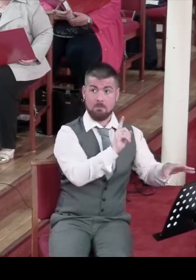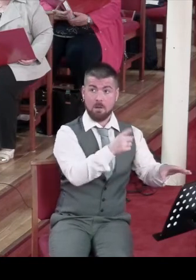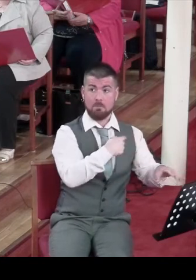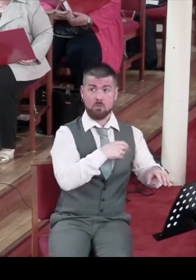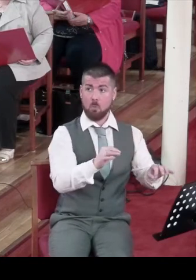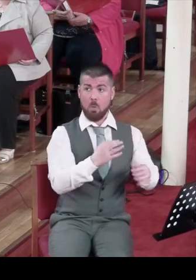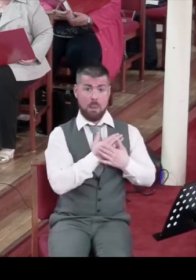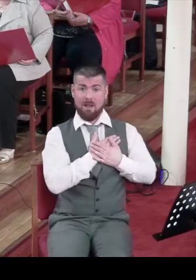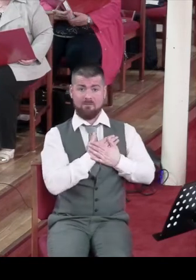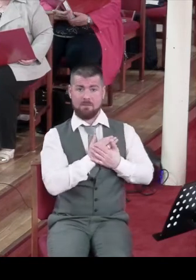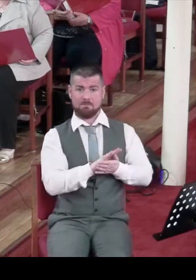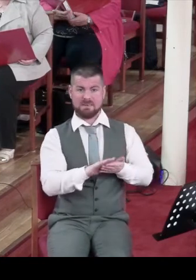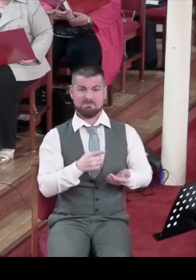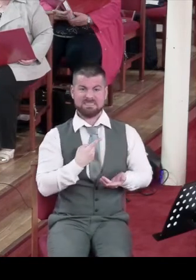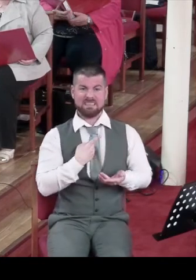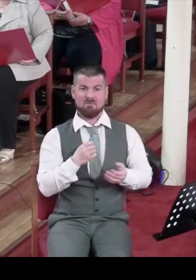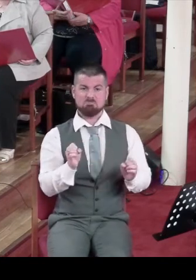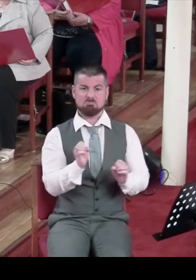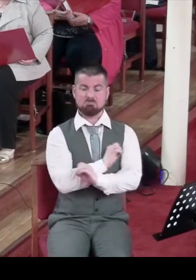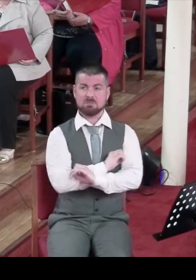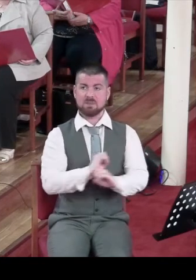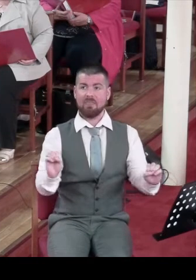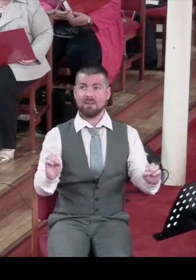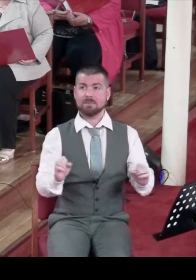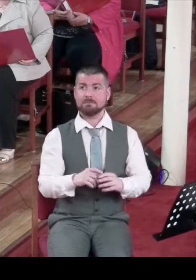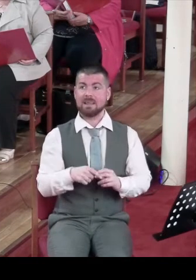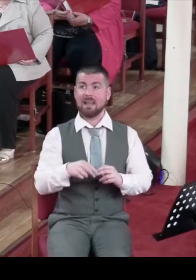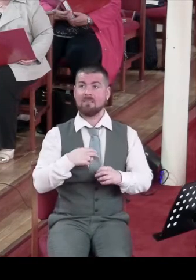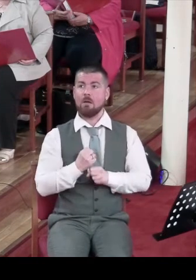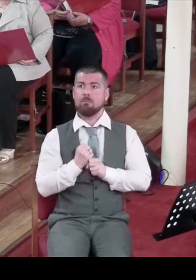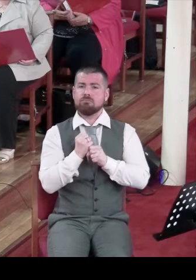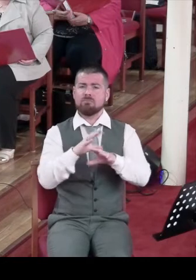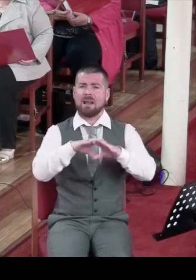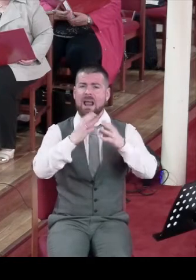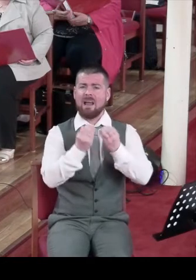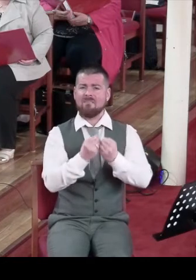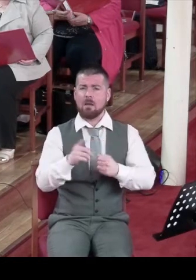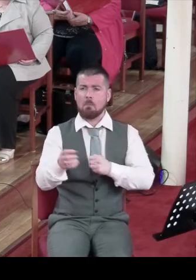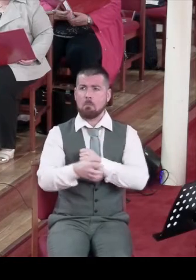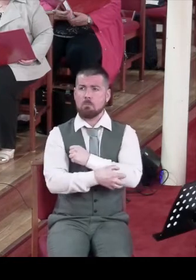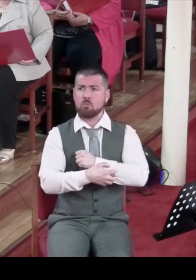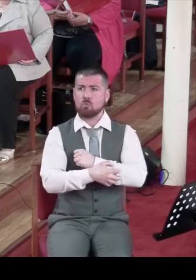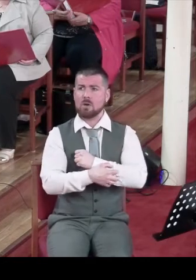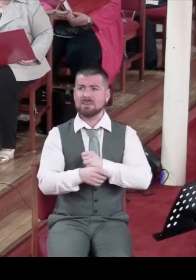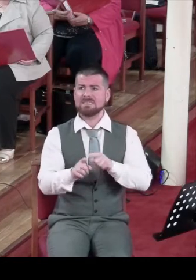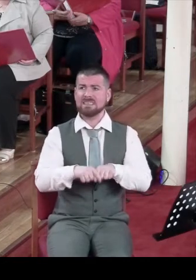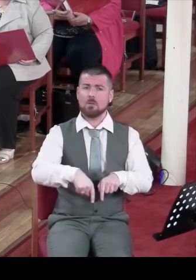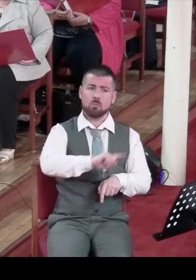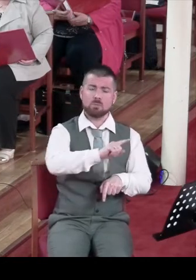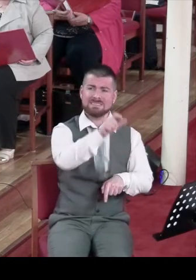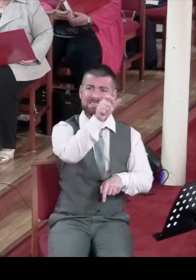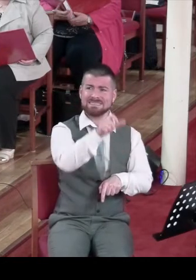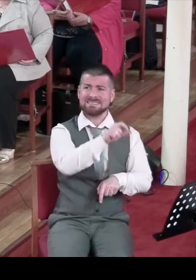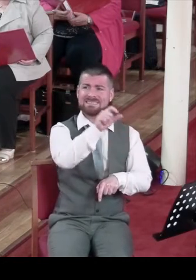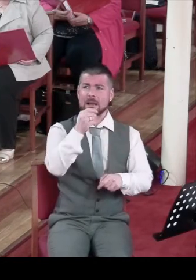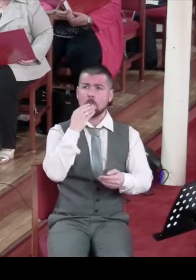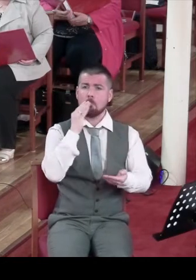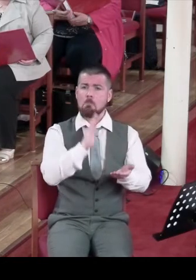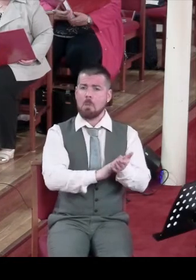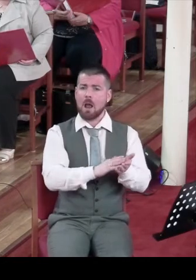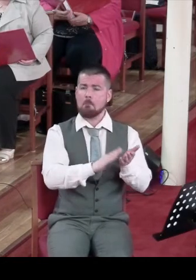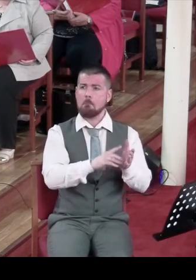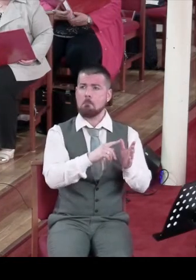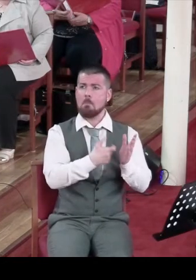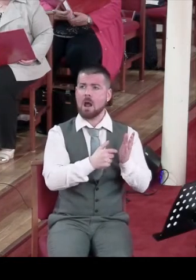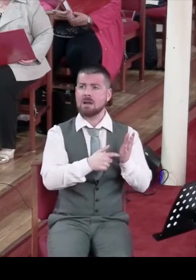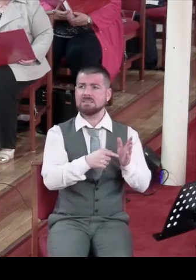love, I'm nothing. If I give everything I own to the poor, and even go to the stake to be burnt as a martyr,